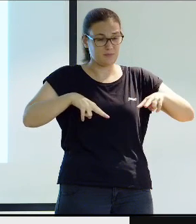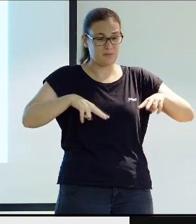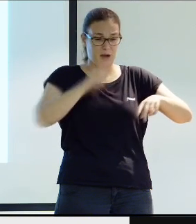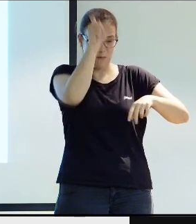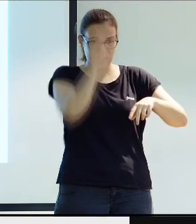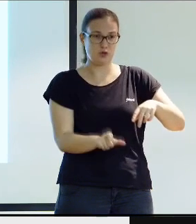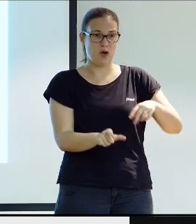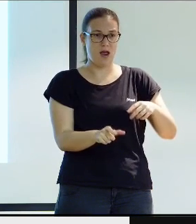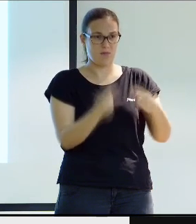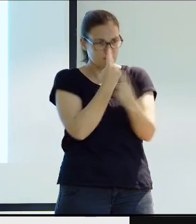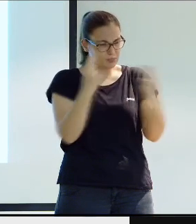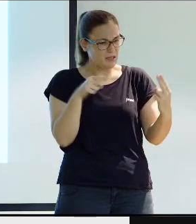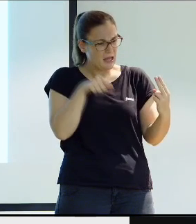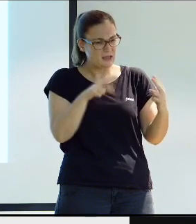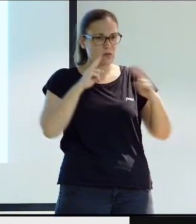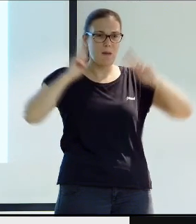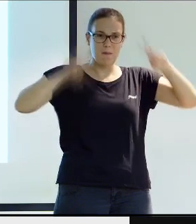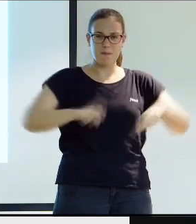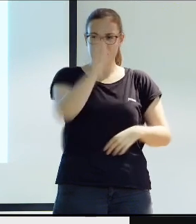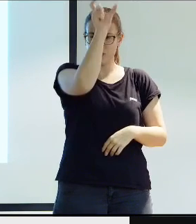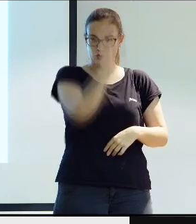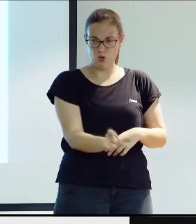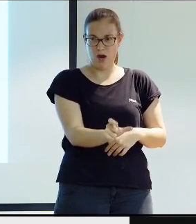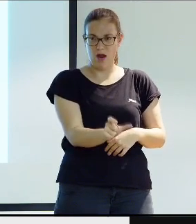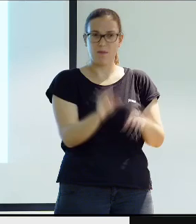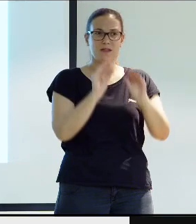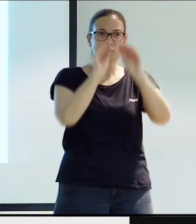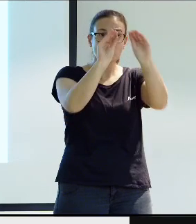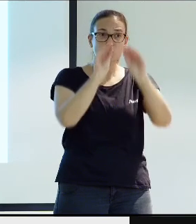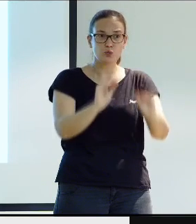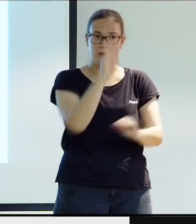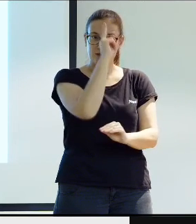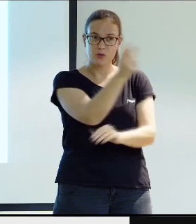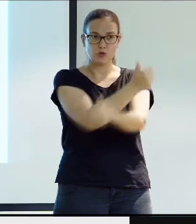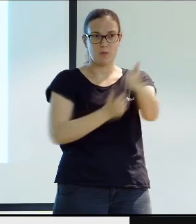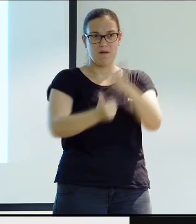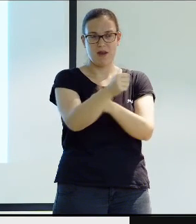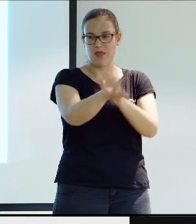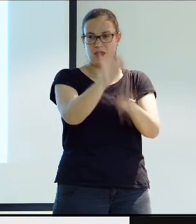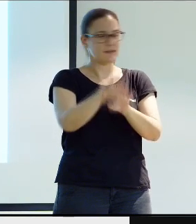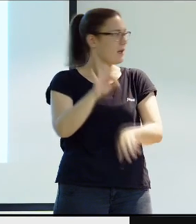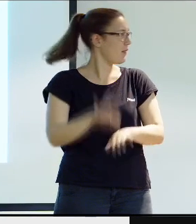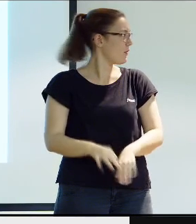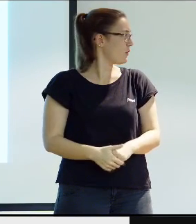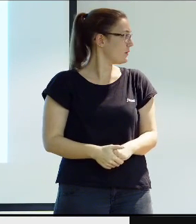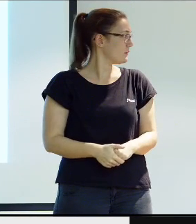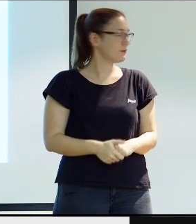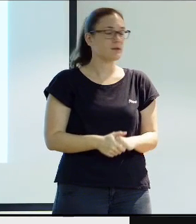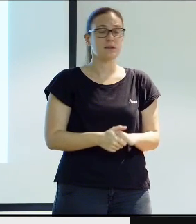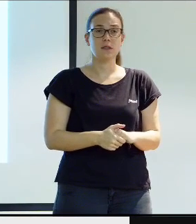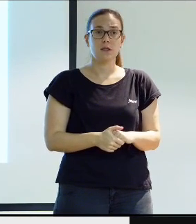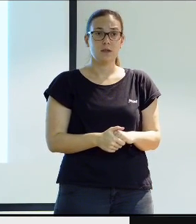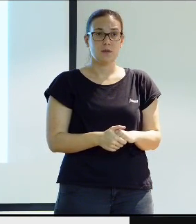individual with one's own preferences for a life in ordinary settings